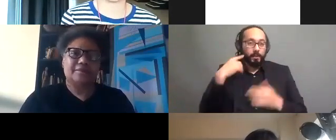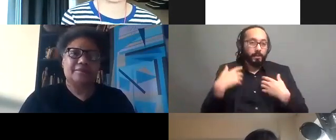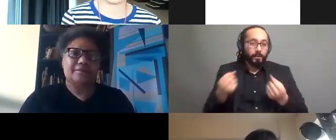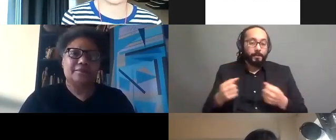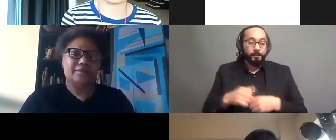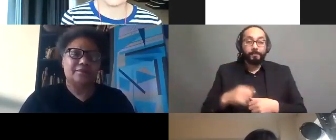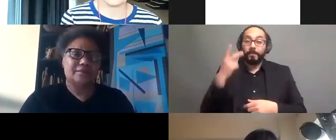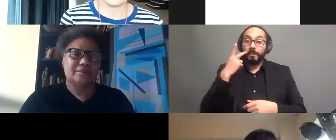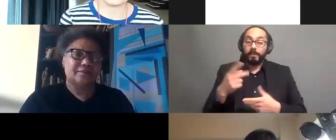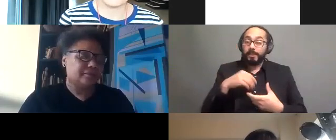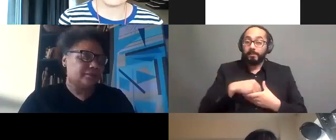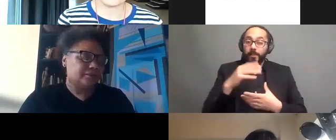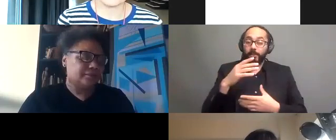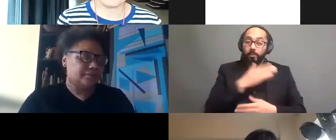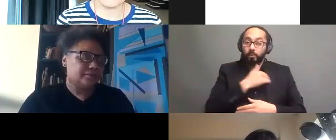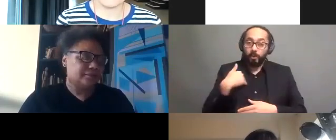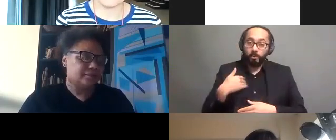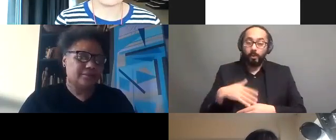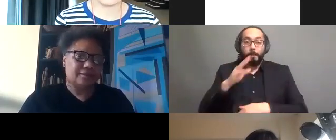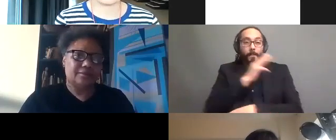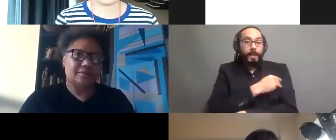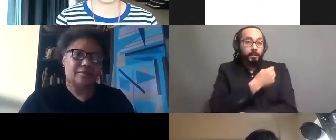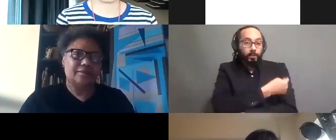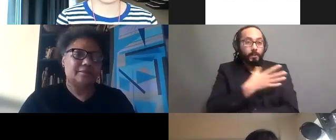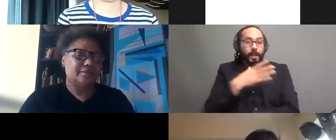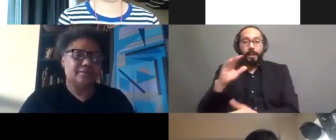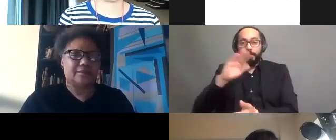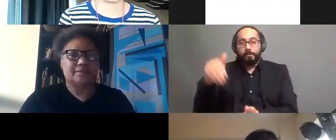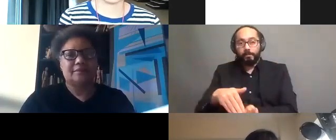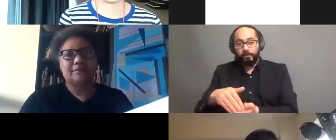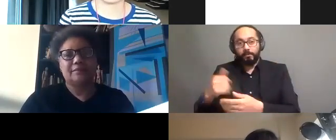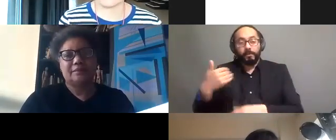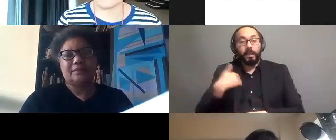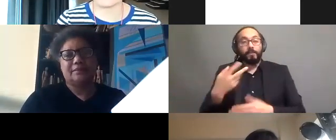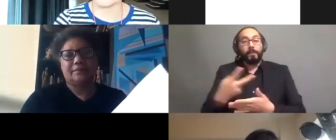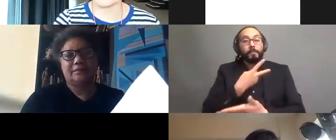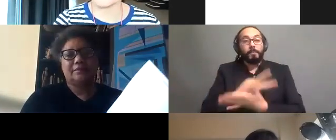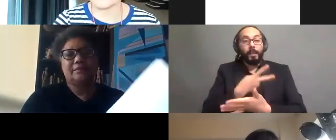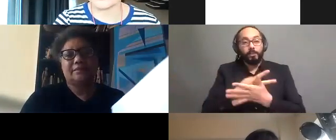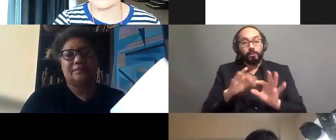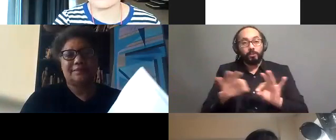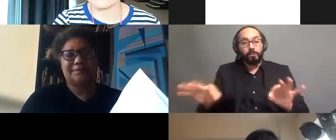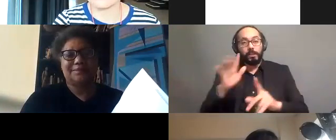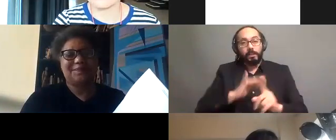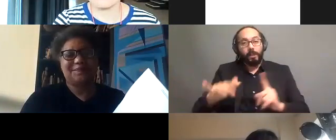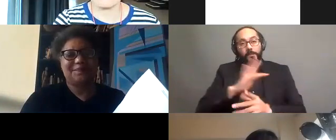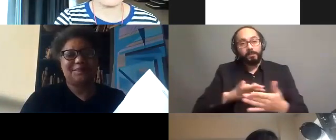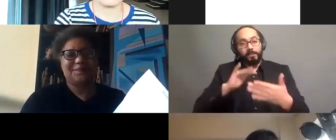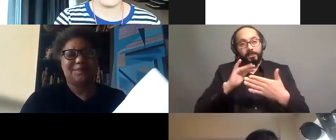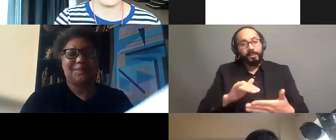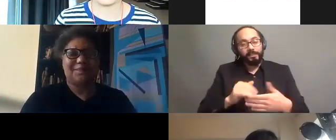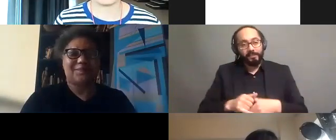and Montreal. Swain holds a community art certificate and master's degree in environmental studies.